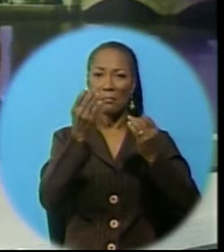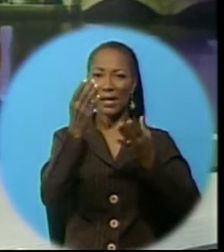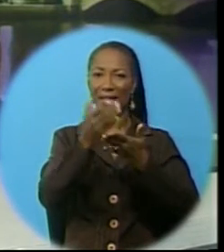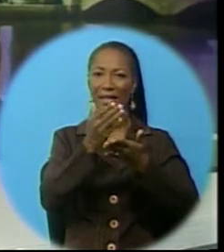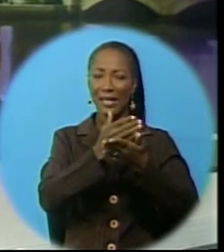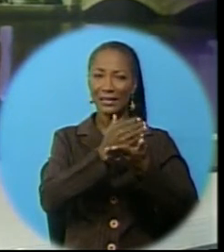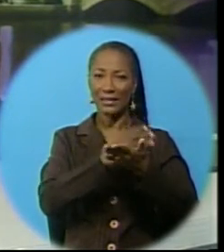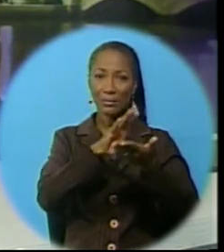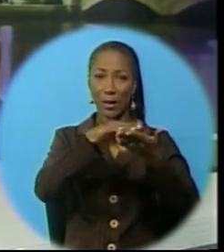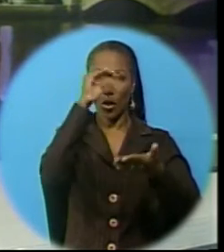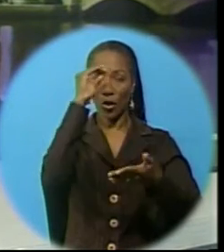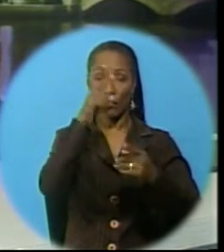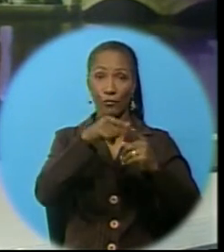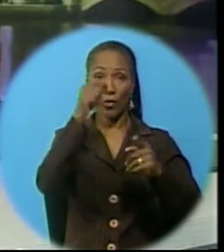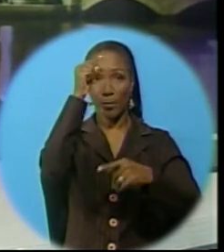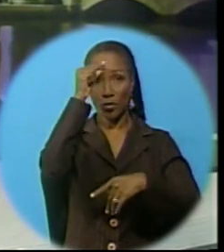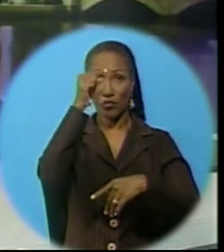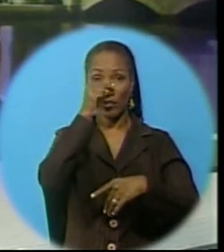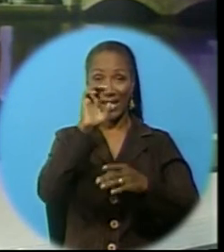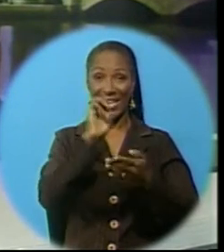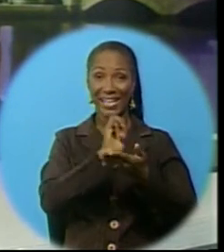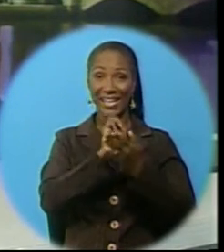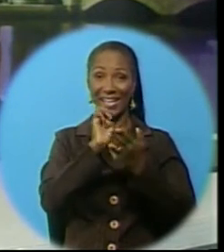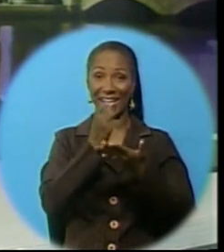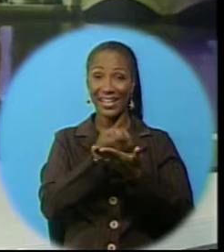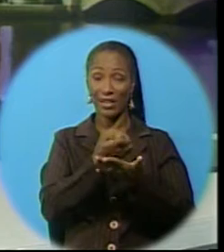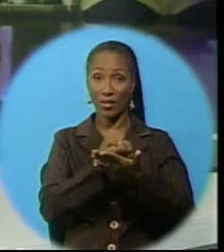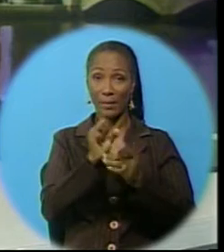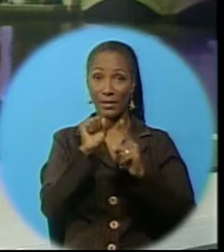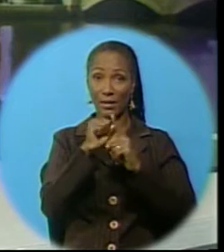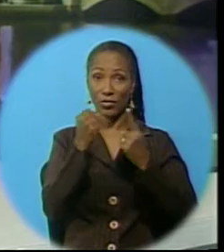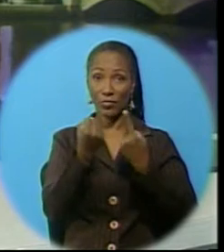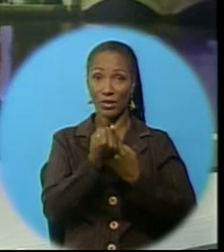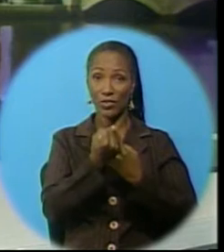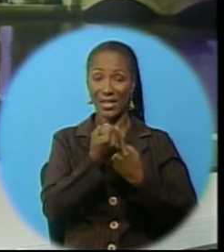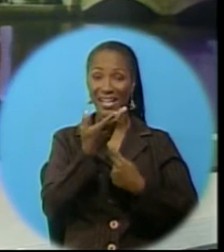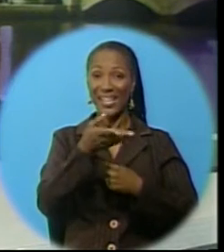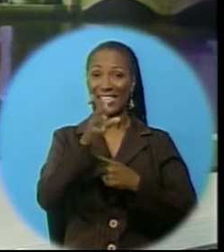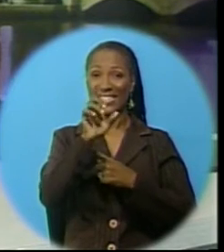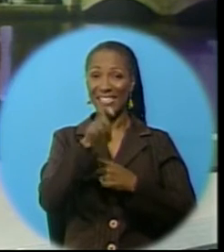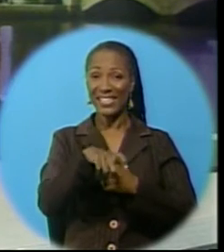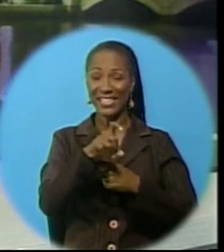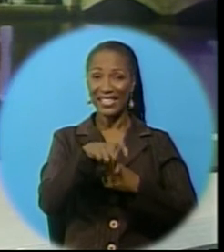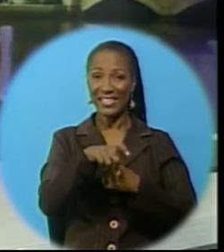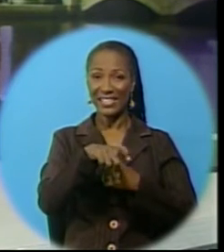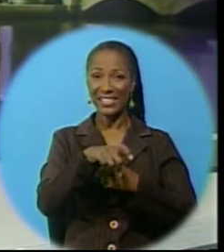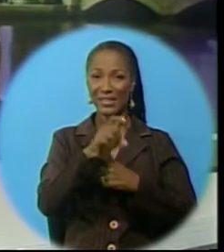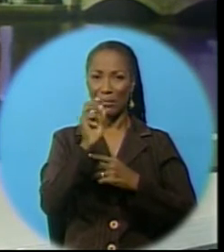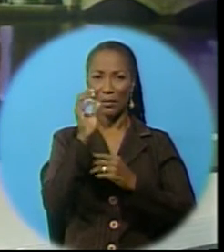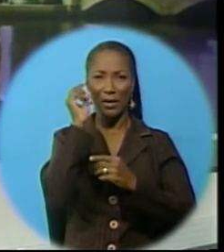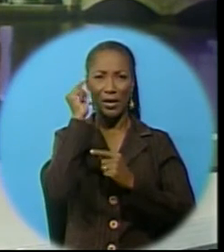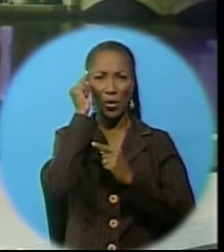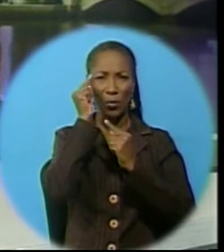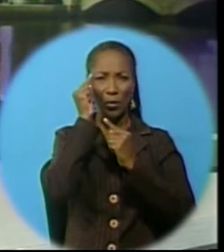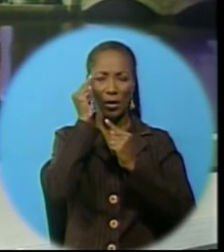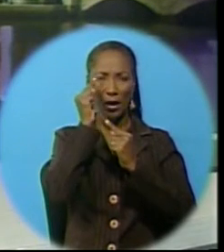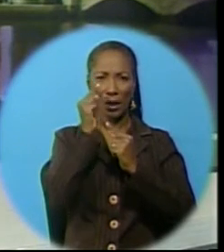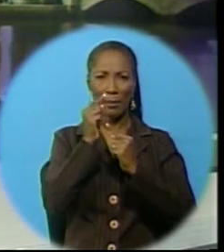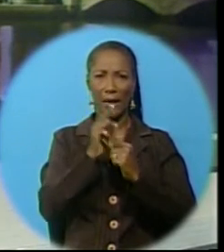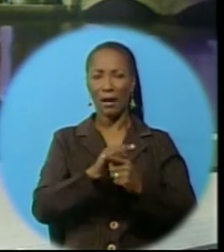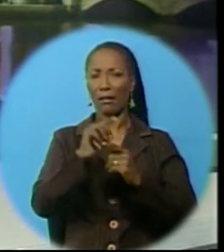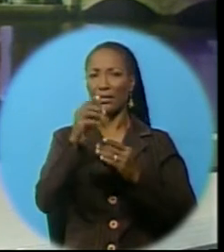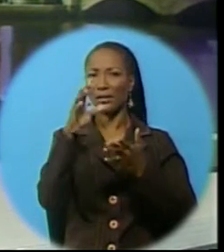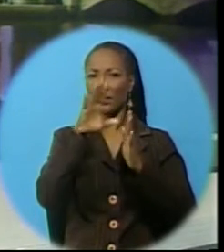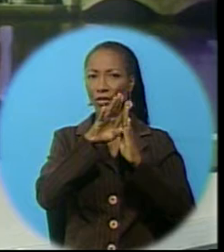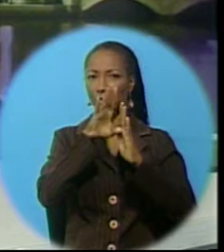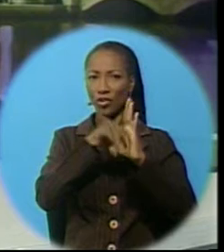Greek economic situation. Among them, he says, is the need for governments to be wary of cheap loans and the importance of debt relief to